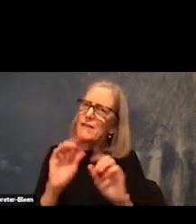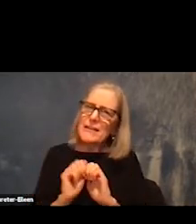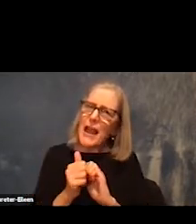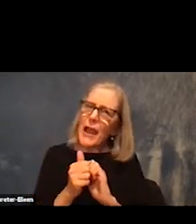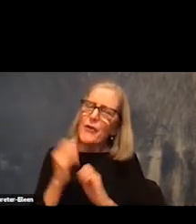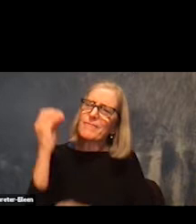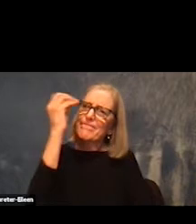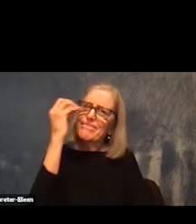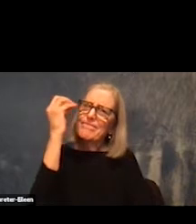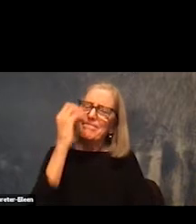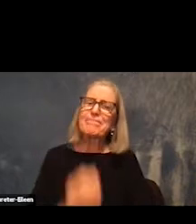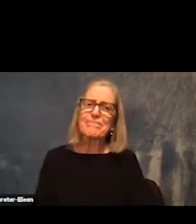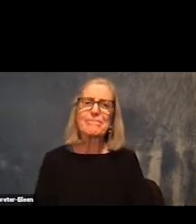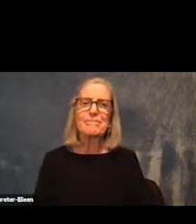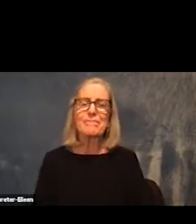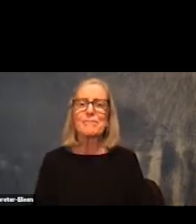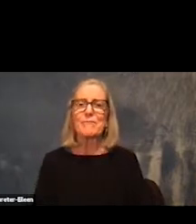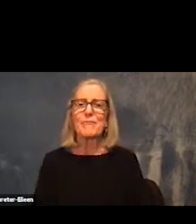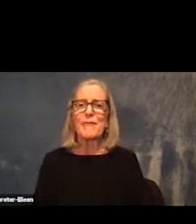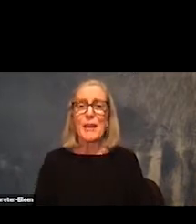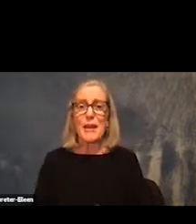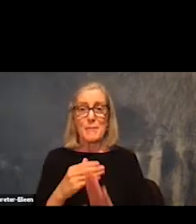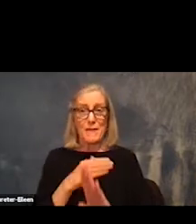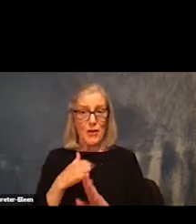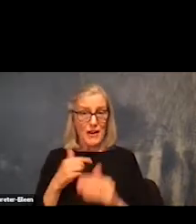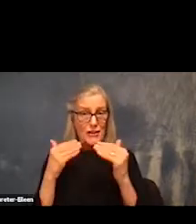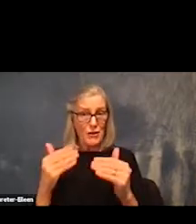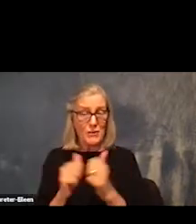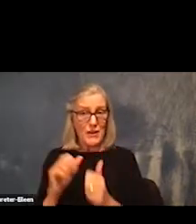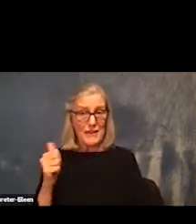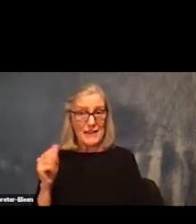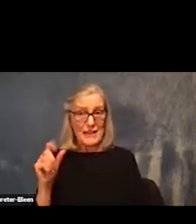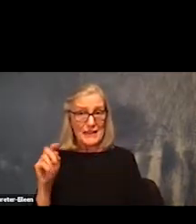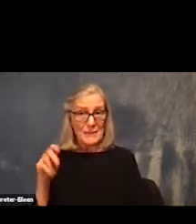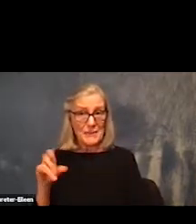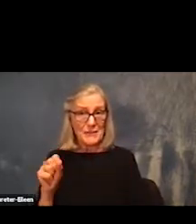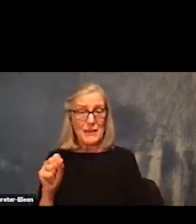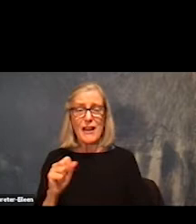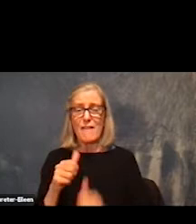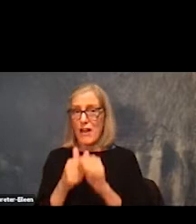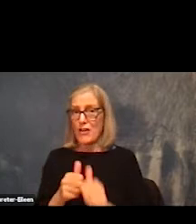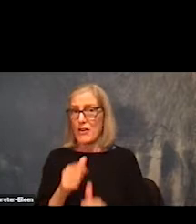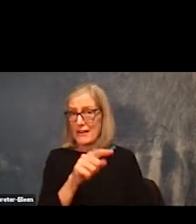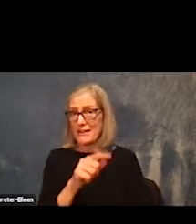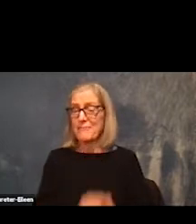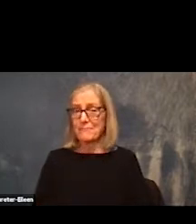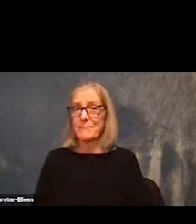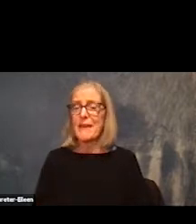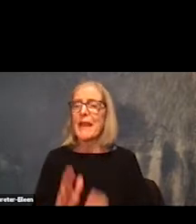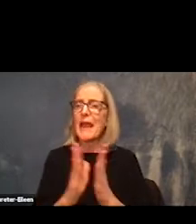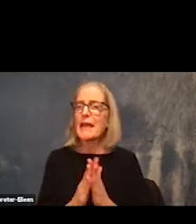Now, before we get into the 10 tips I promised you, let's follow the advice on this slide. Ask why before